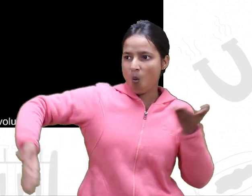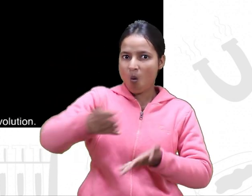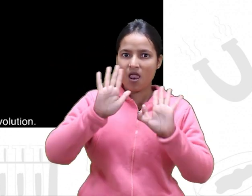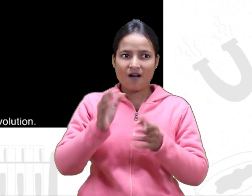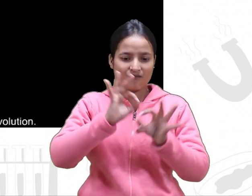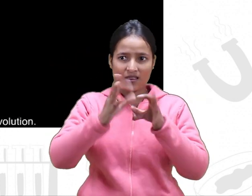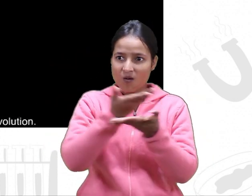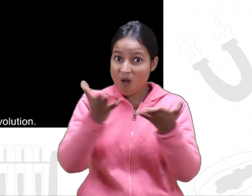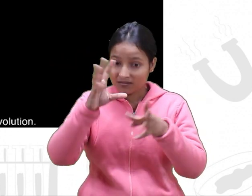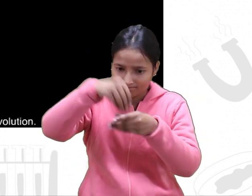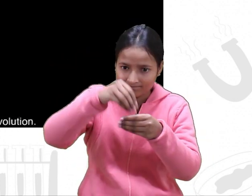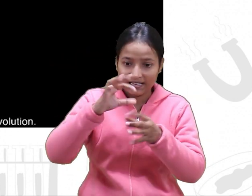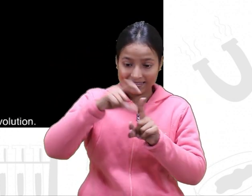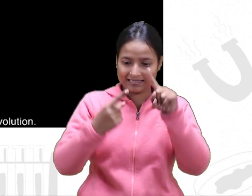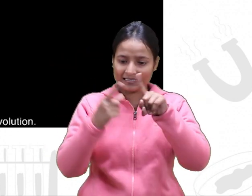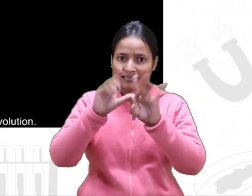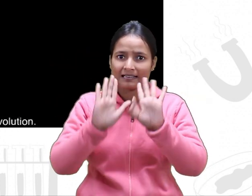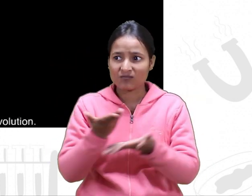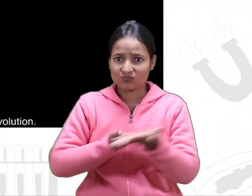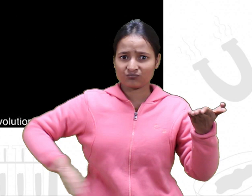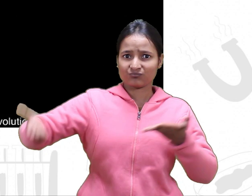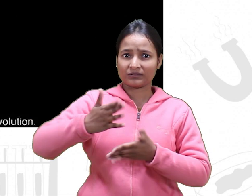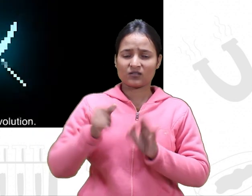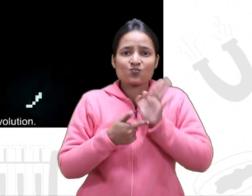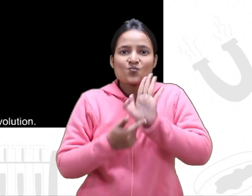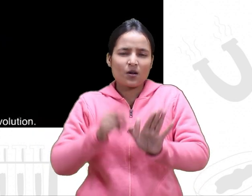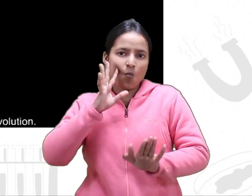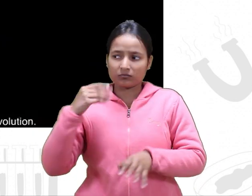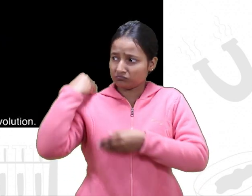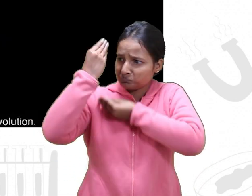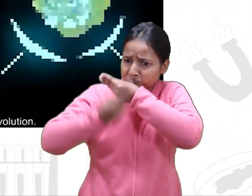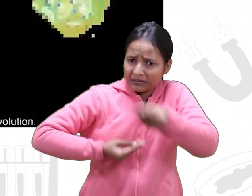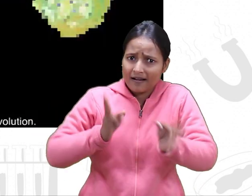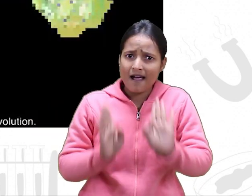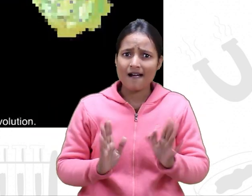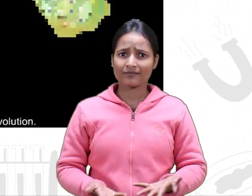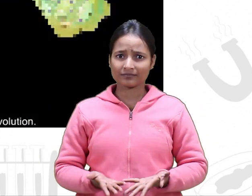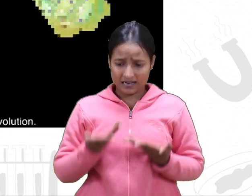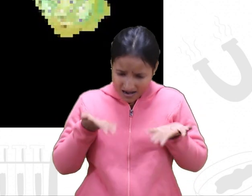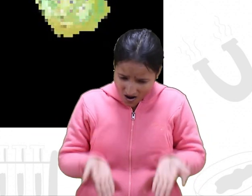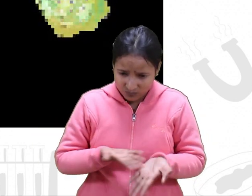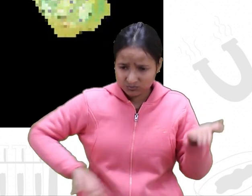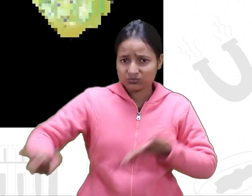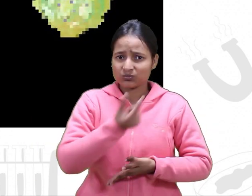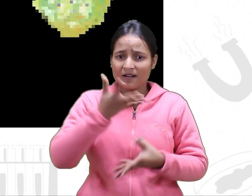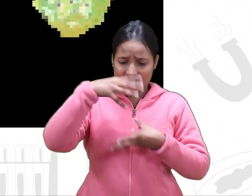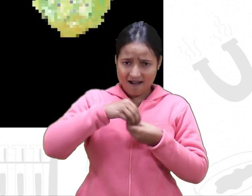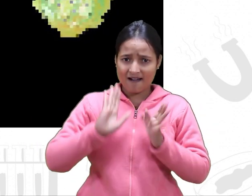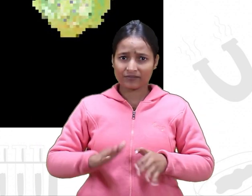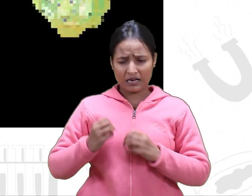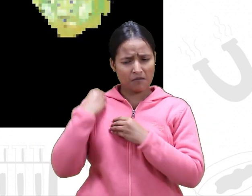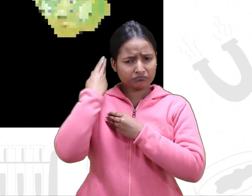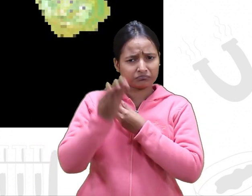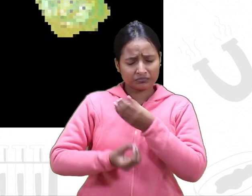enzyme, and DTD's presence across all life forms shows its importance and need across evolution. Together, it seems